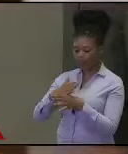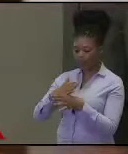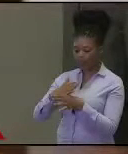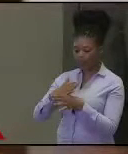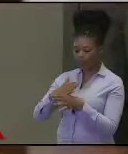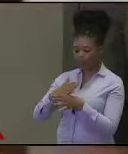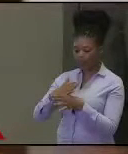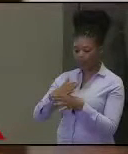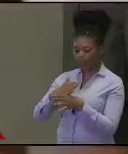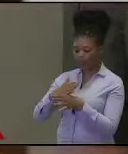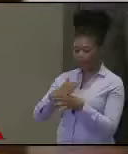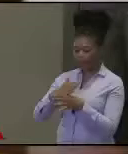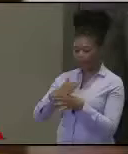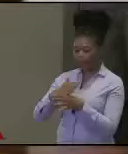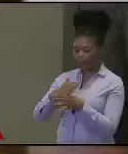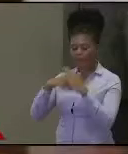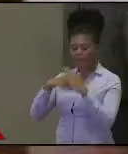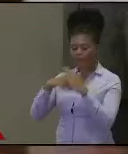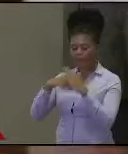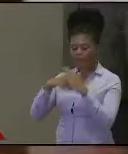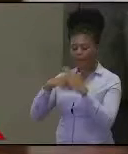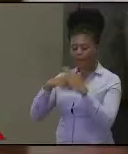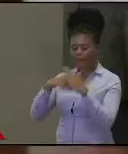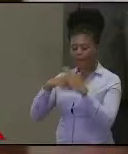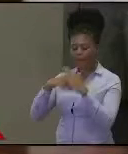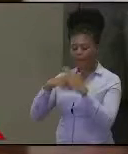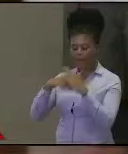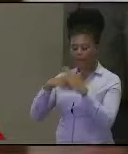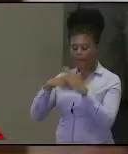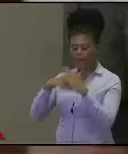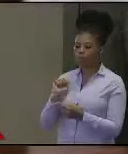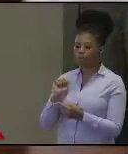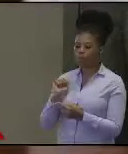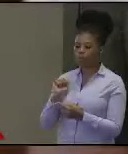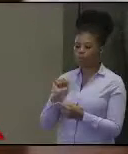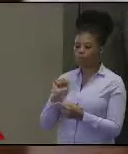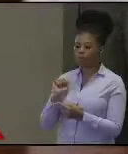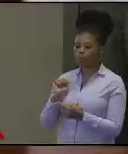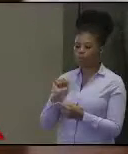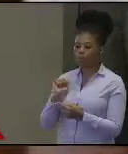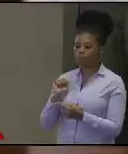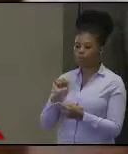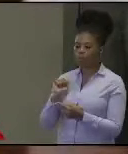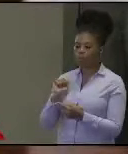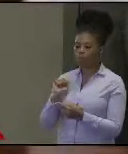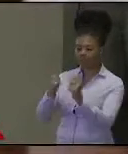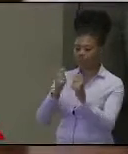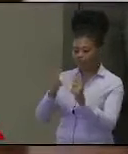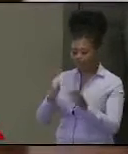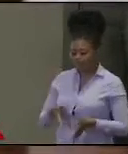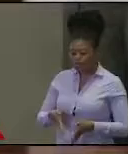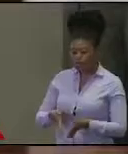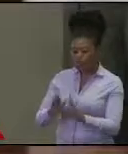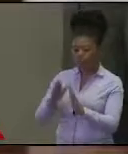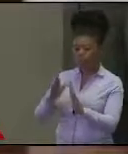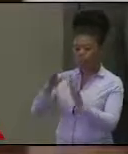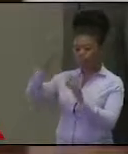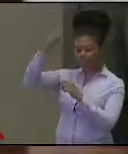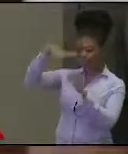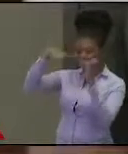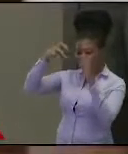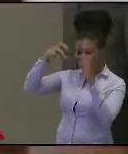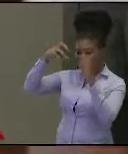abolish slums and build new suburbs where all people have access to transport, roads, lighting,